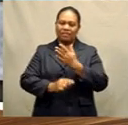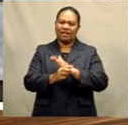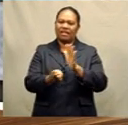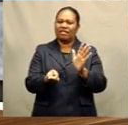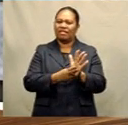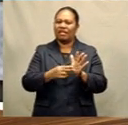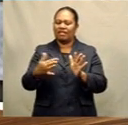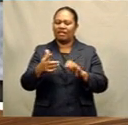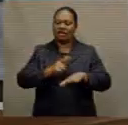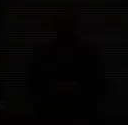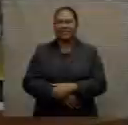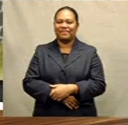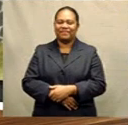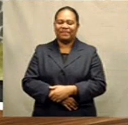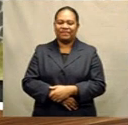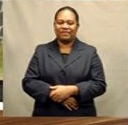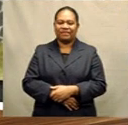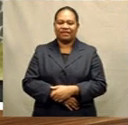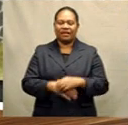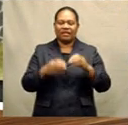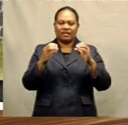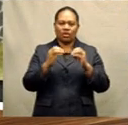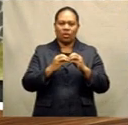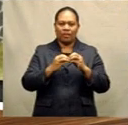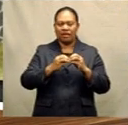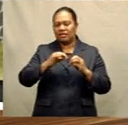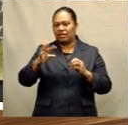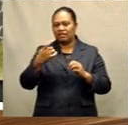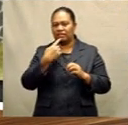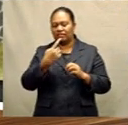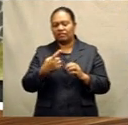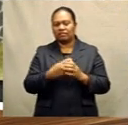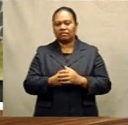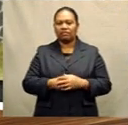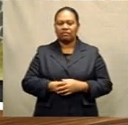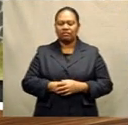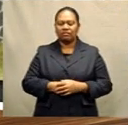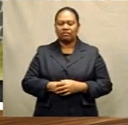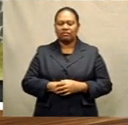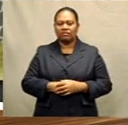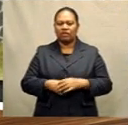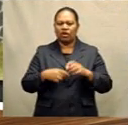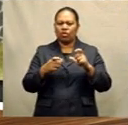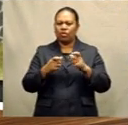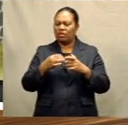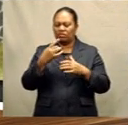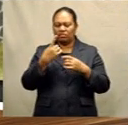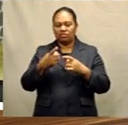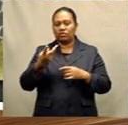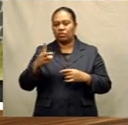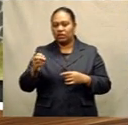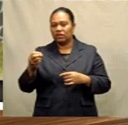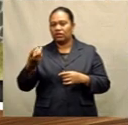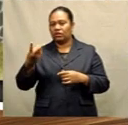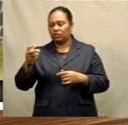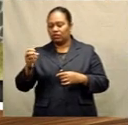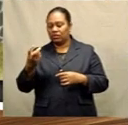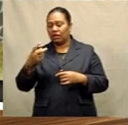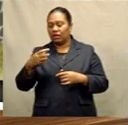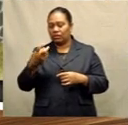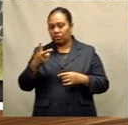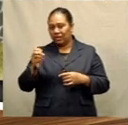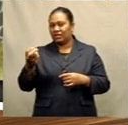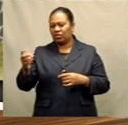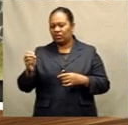the round of 16 this morning. Brazil and Ecuador drew 1-1 on match day 5 of Copa America 2021 earlier today, with